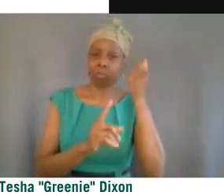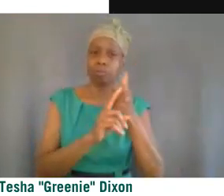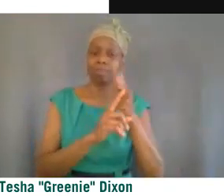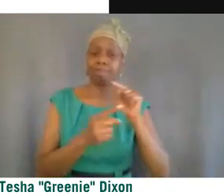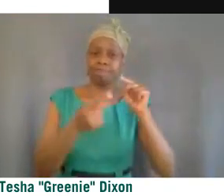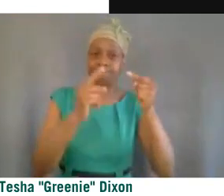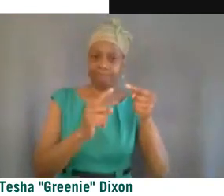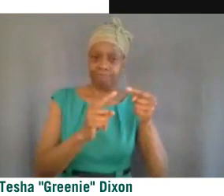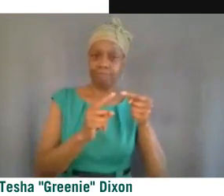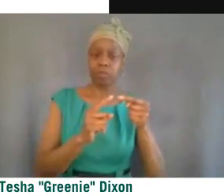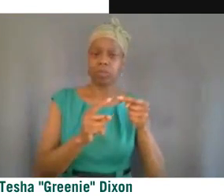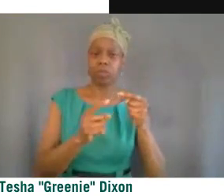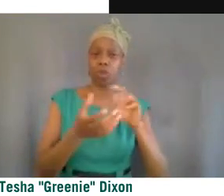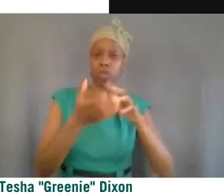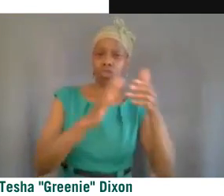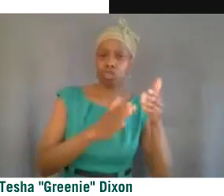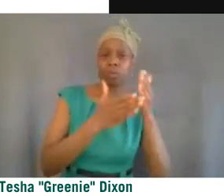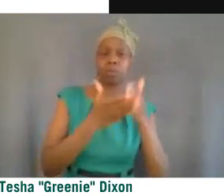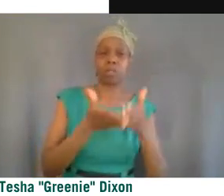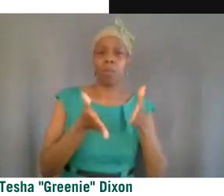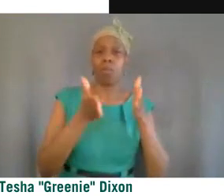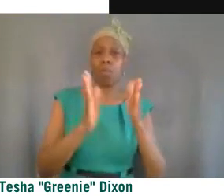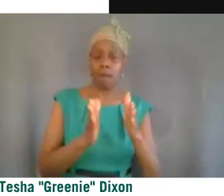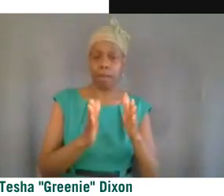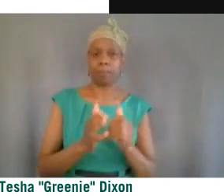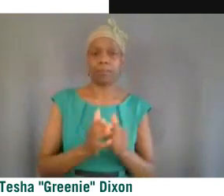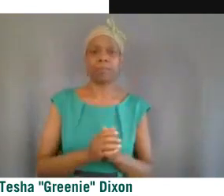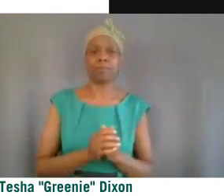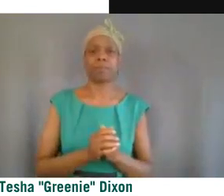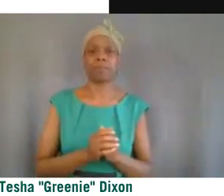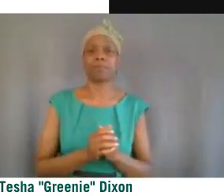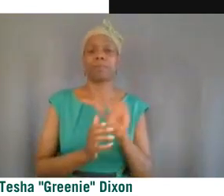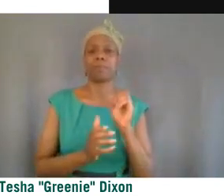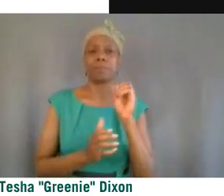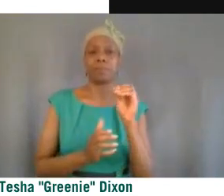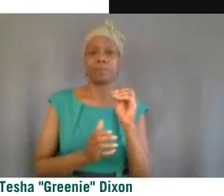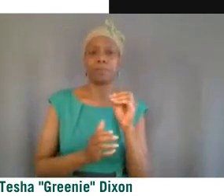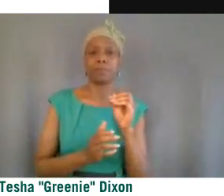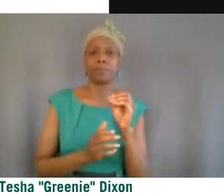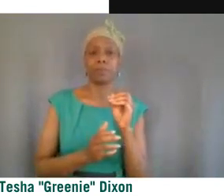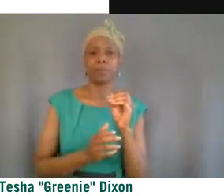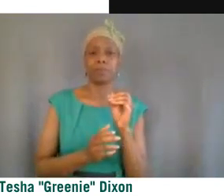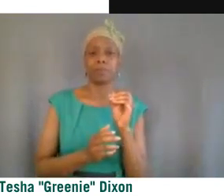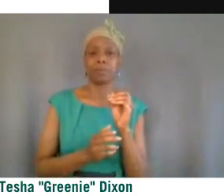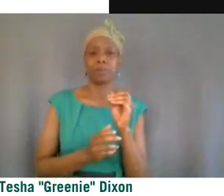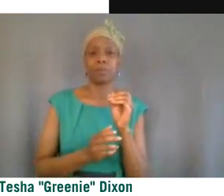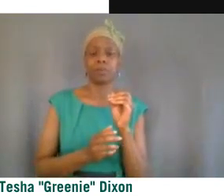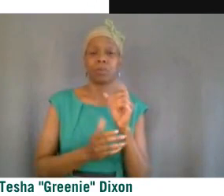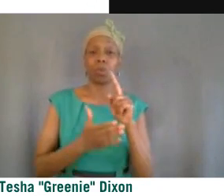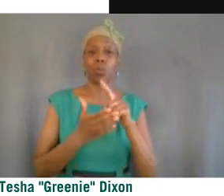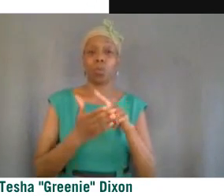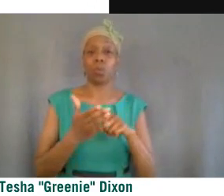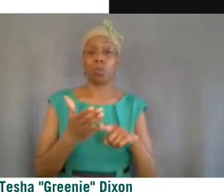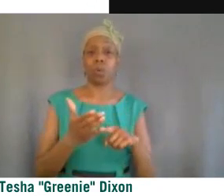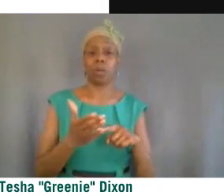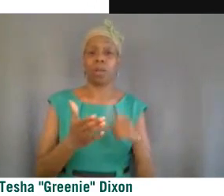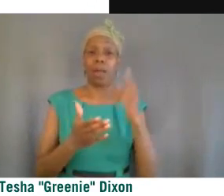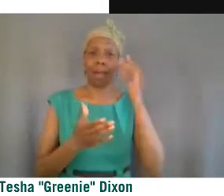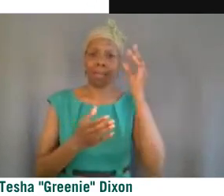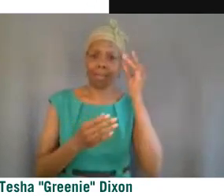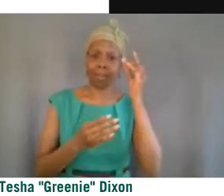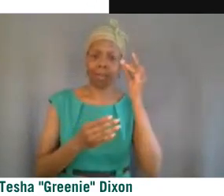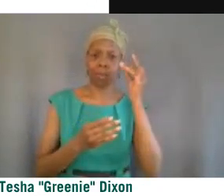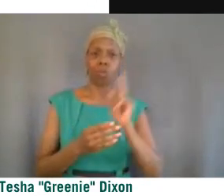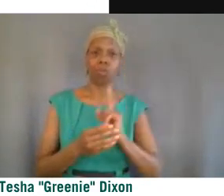or disturbed in some way. And so what I think we're